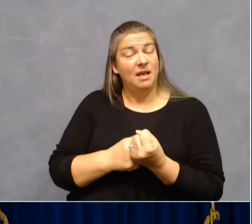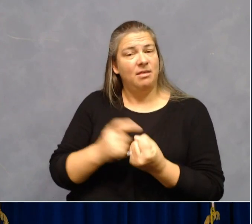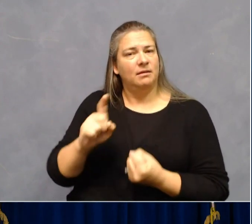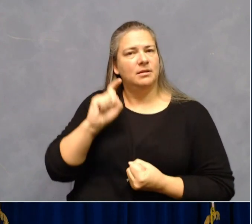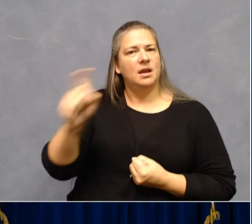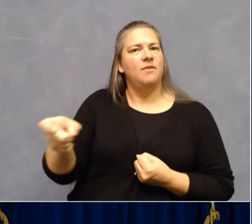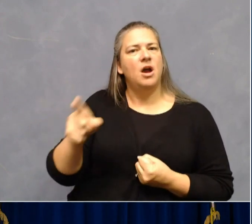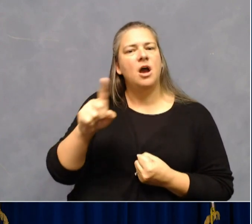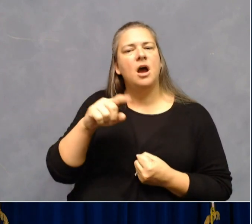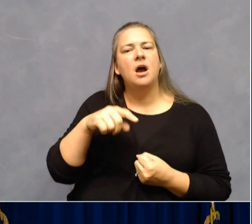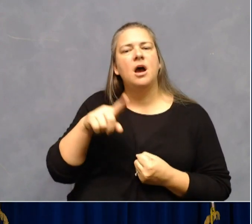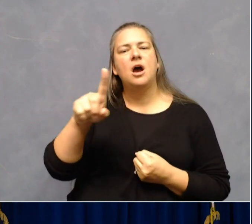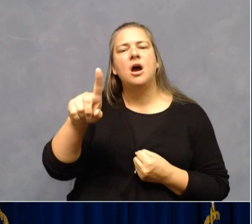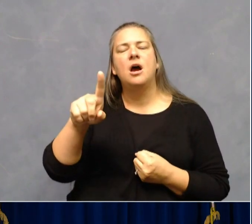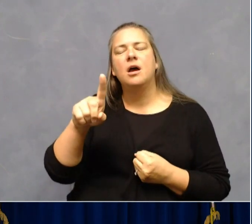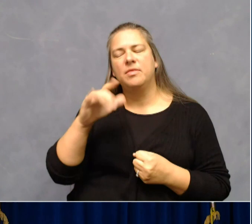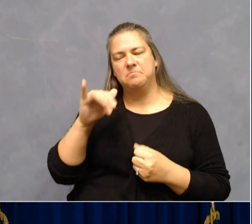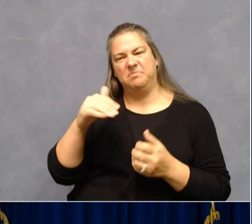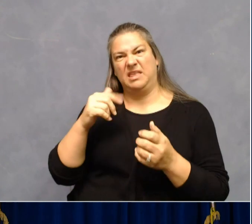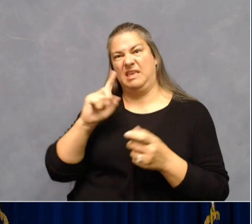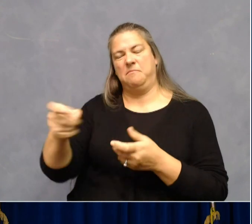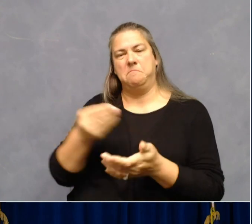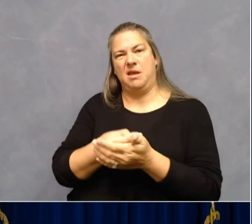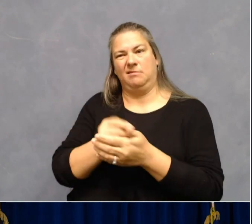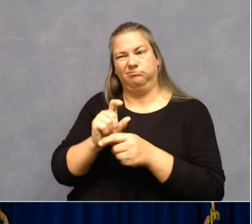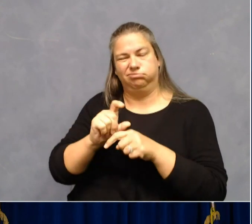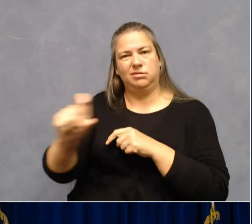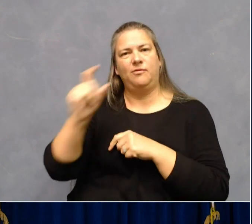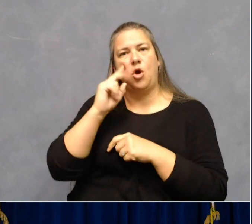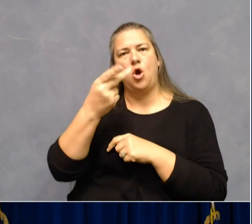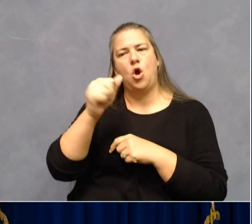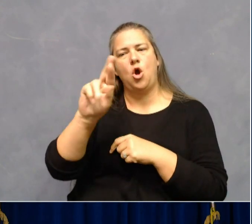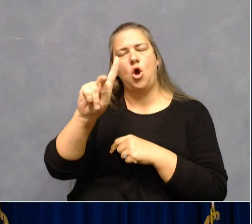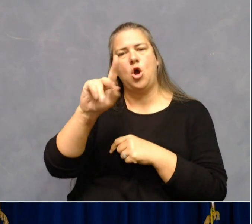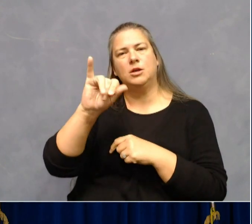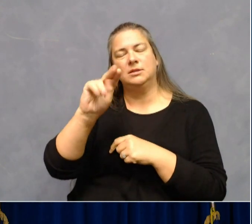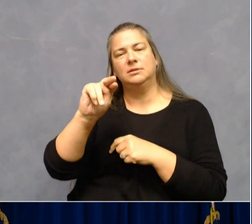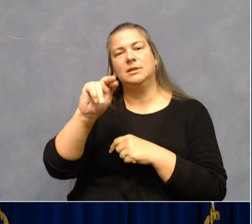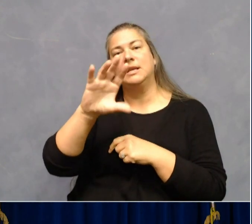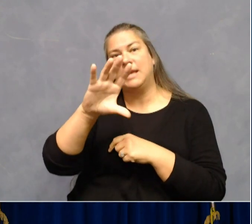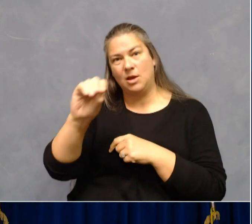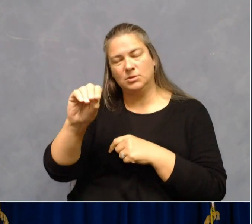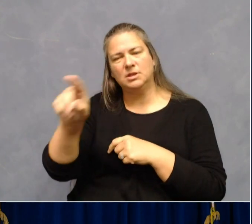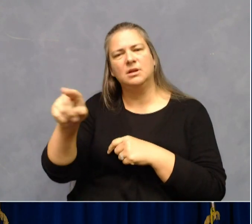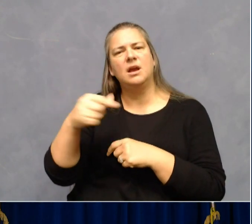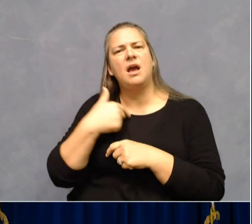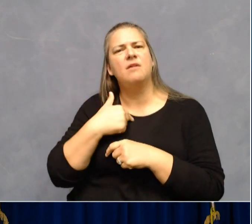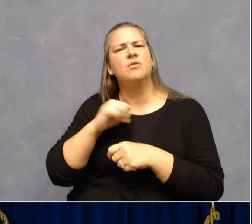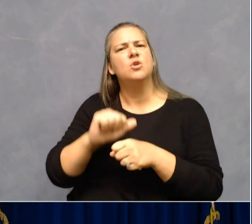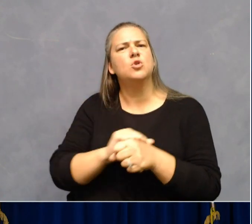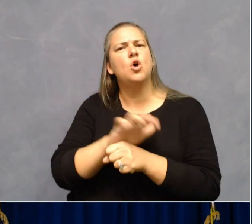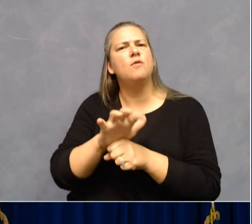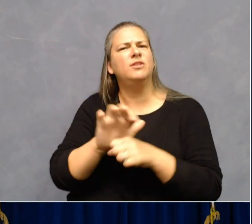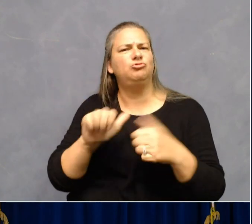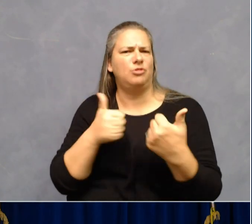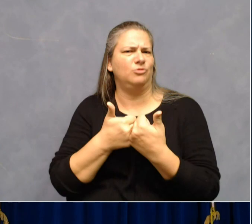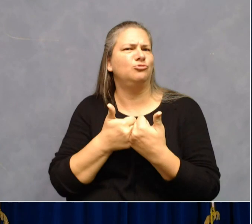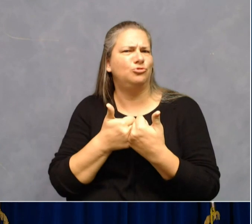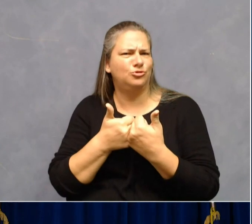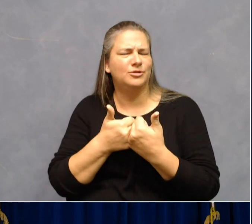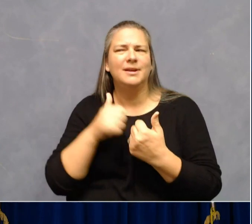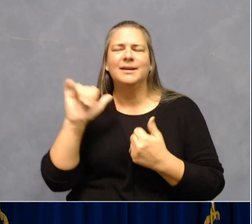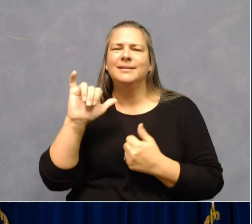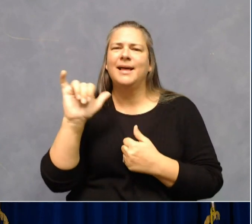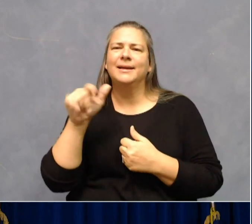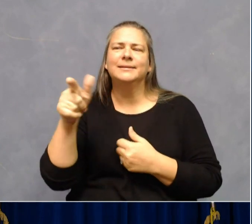$102,270 to launch a pilot program in Hardin County to better address challenges COVID-19 has created in regards to access to legal